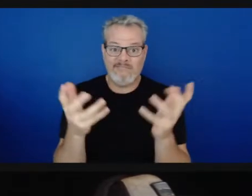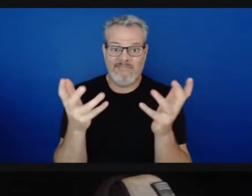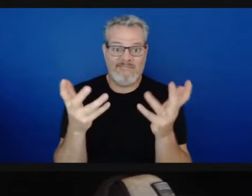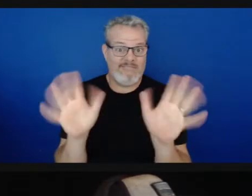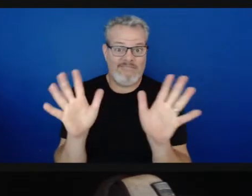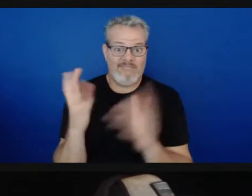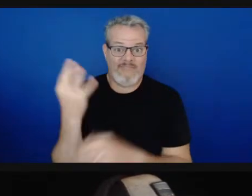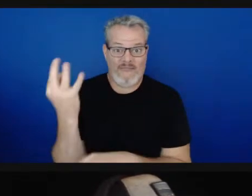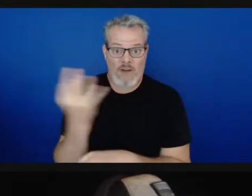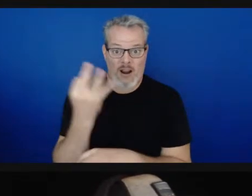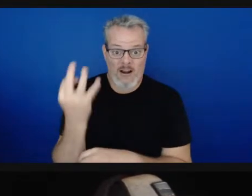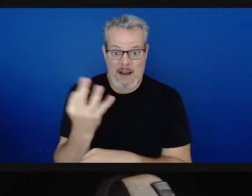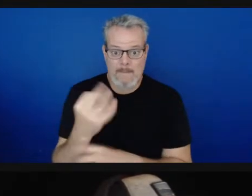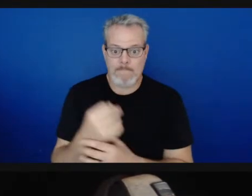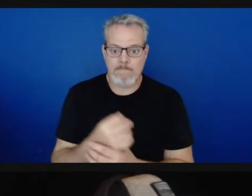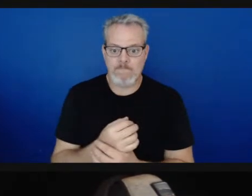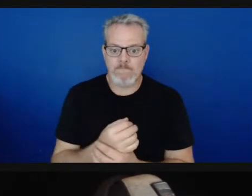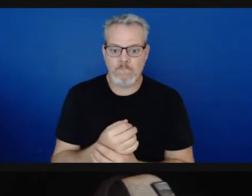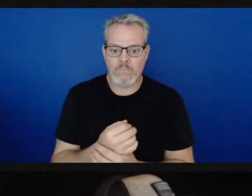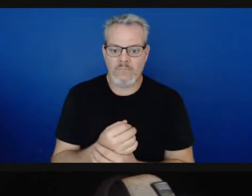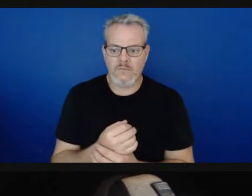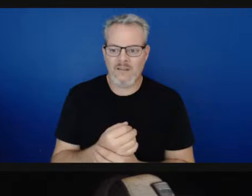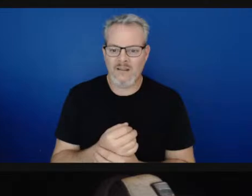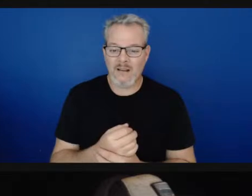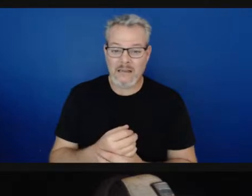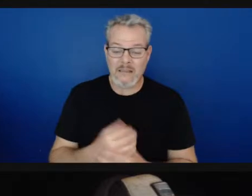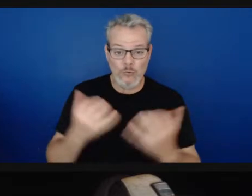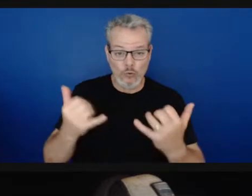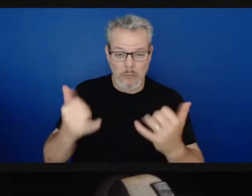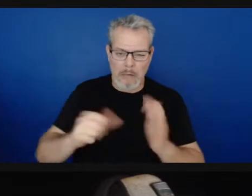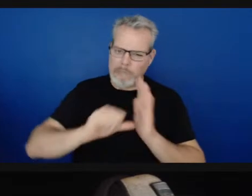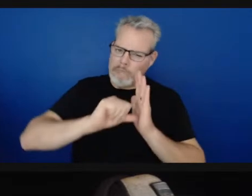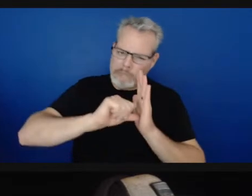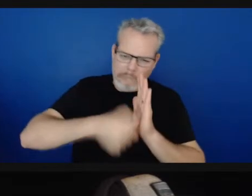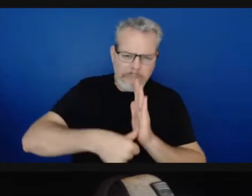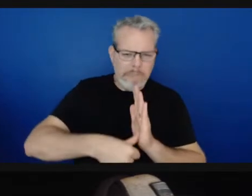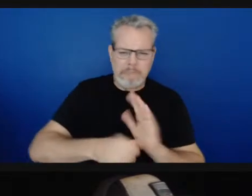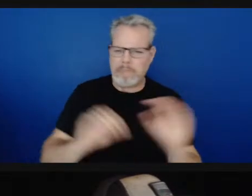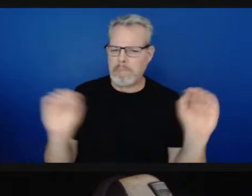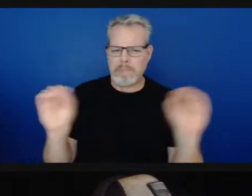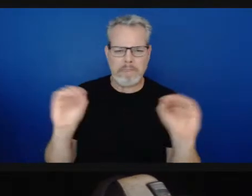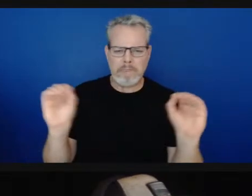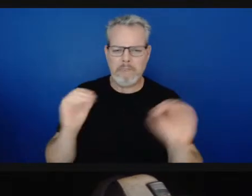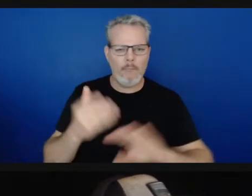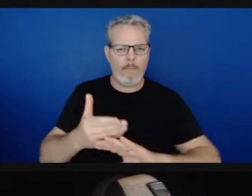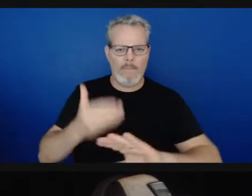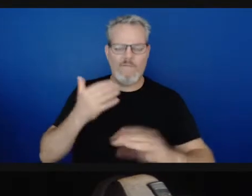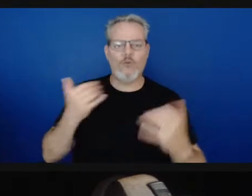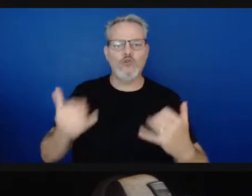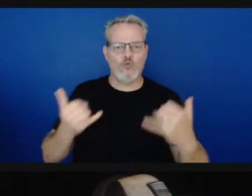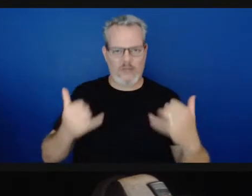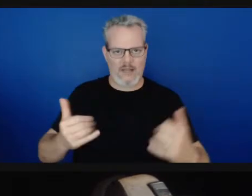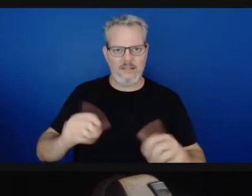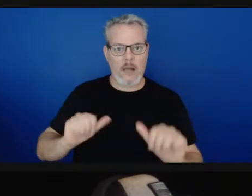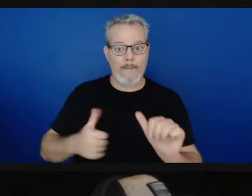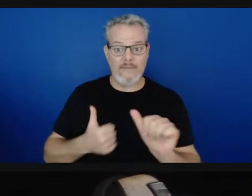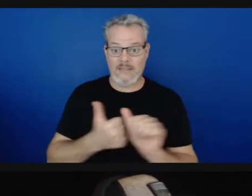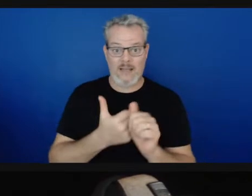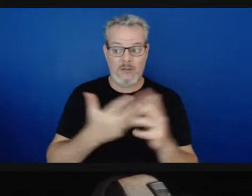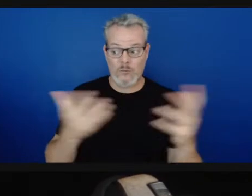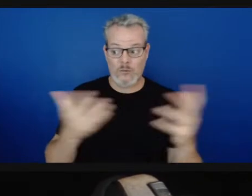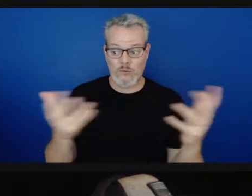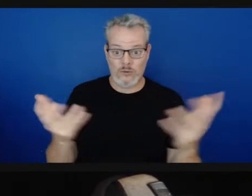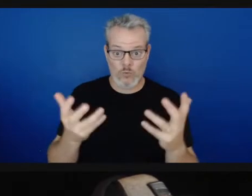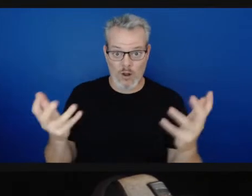Friday, and there's nothing really to highlight before giving you guys today's update, which is that the